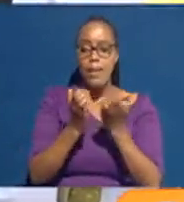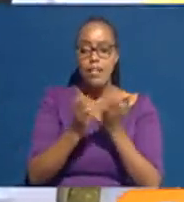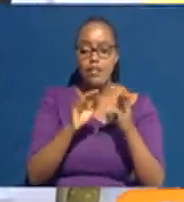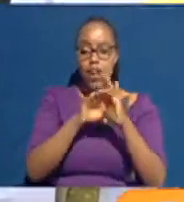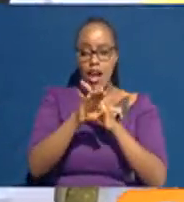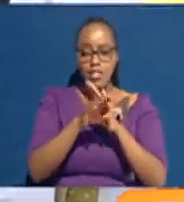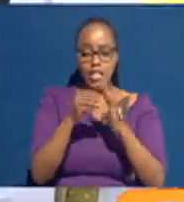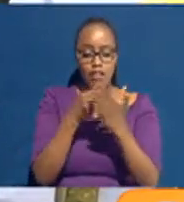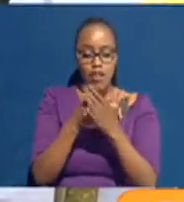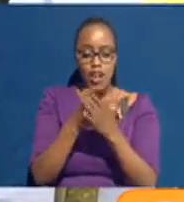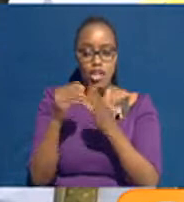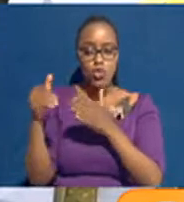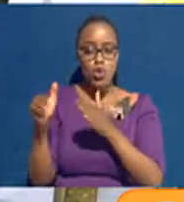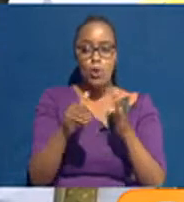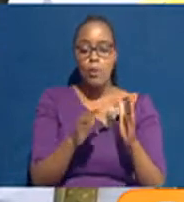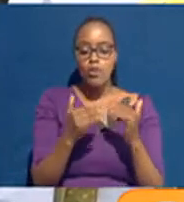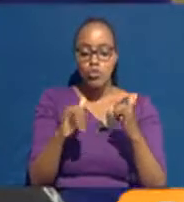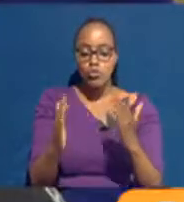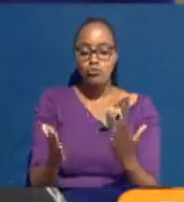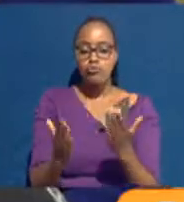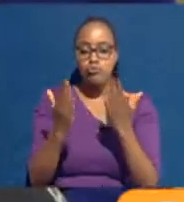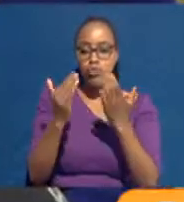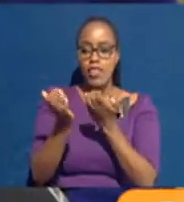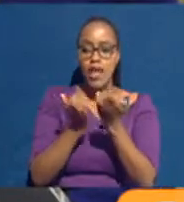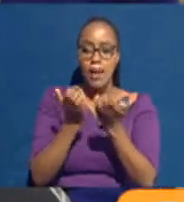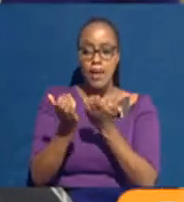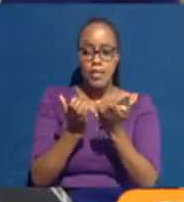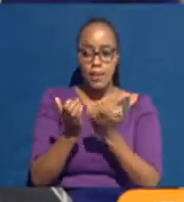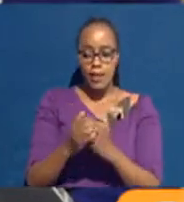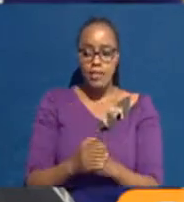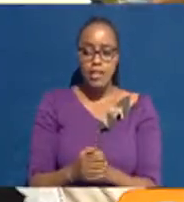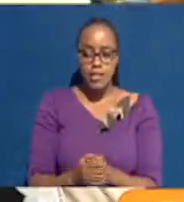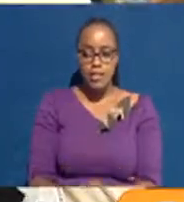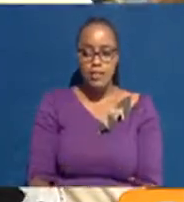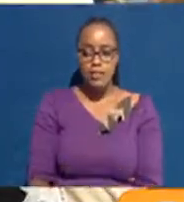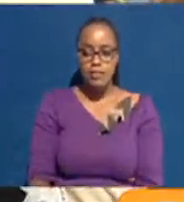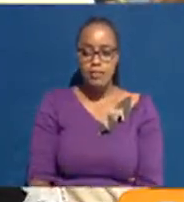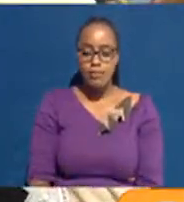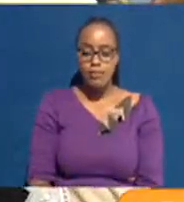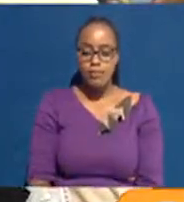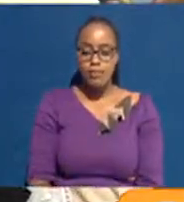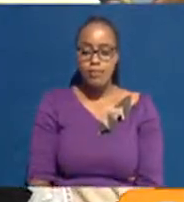access financial opportunities to scale their enterprises.